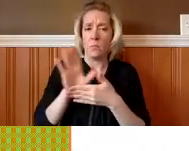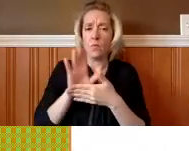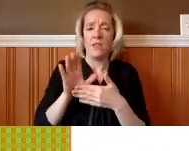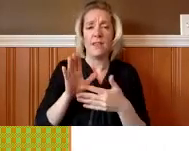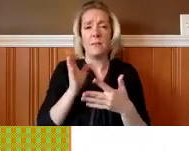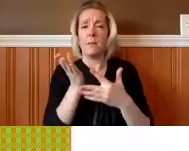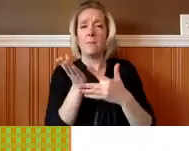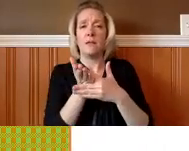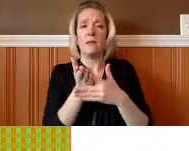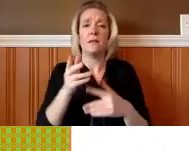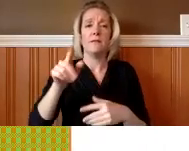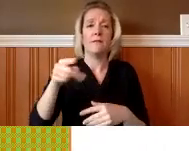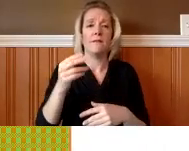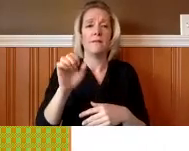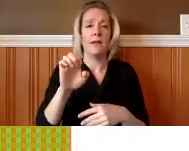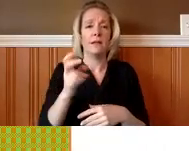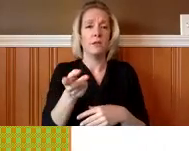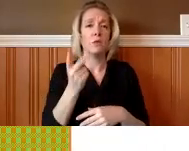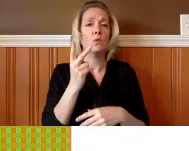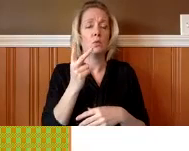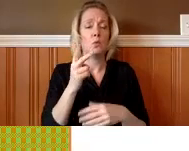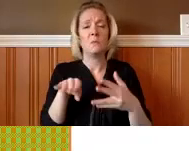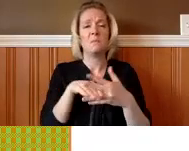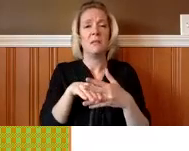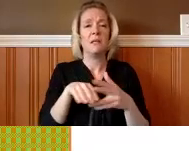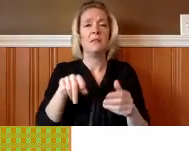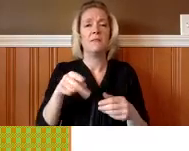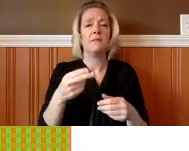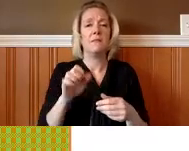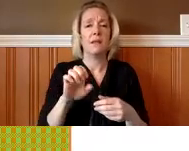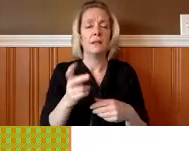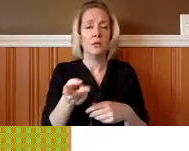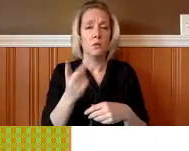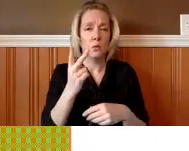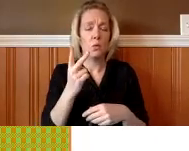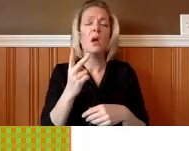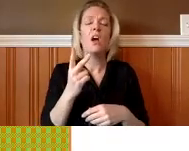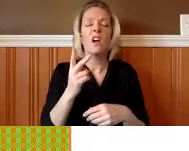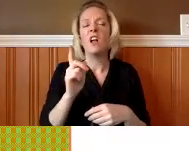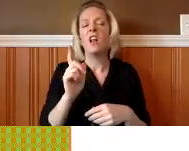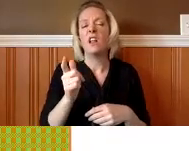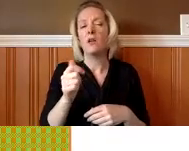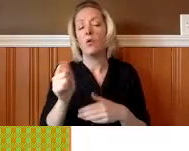2. And so we were really, Ben has, as you'll see,